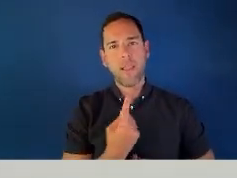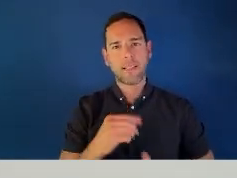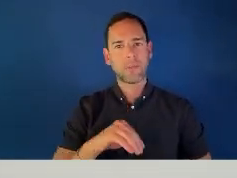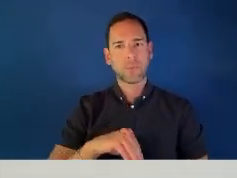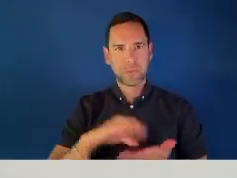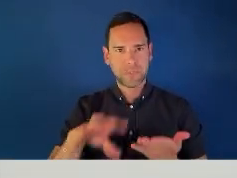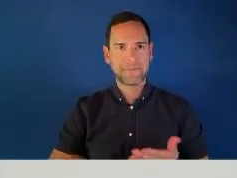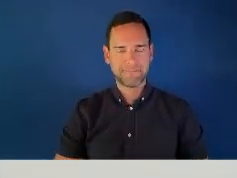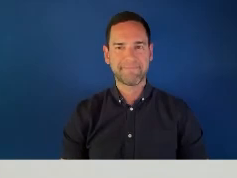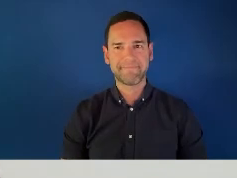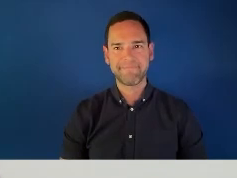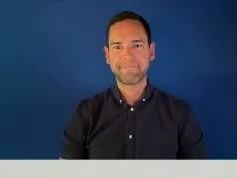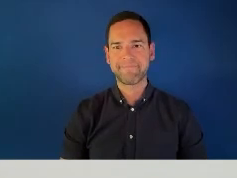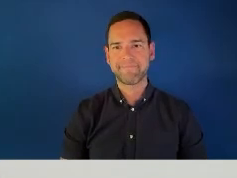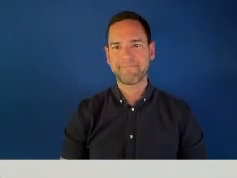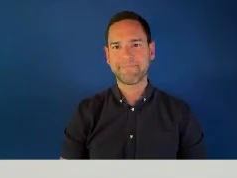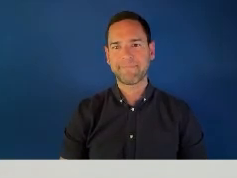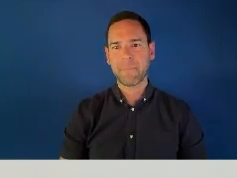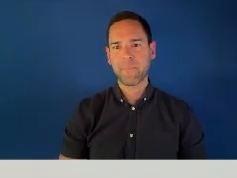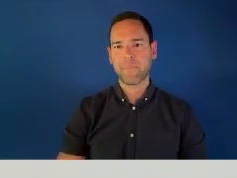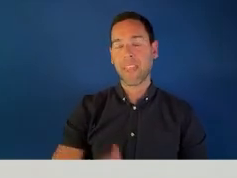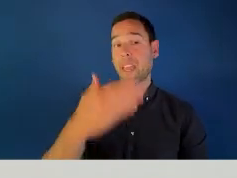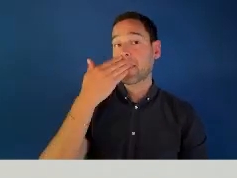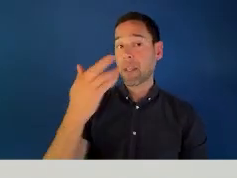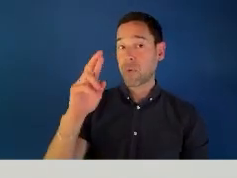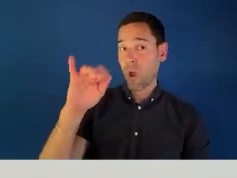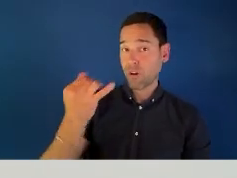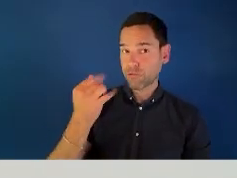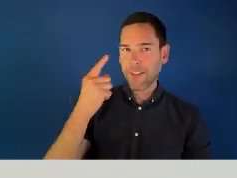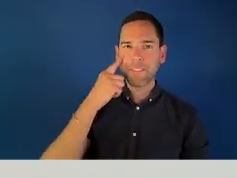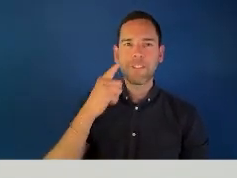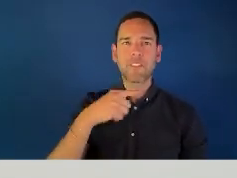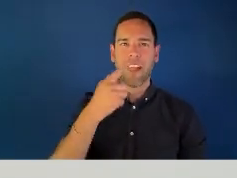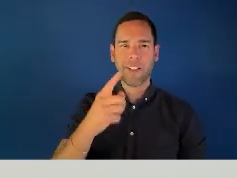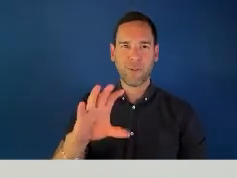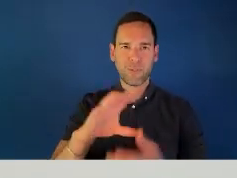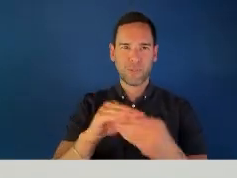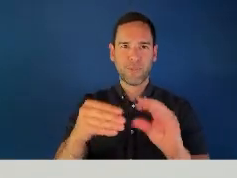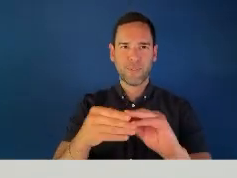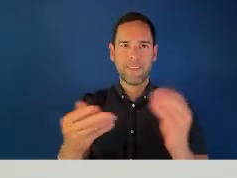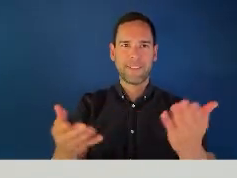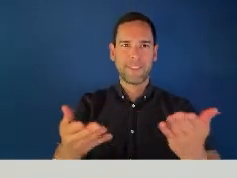to allow this award to happen. And you can also see videos from our other Heumann-Armstrong Award winners,